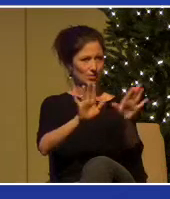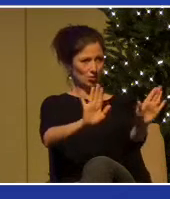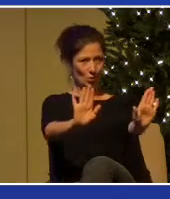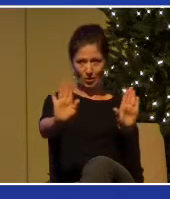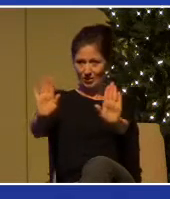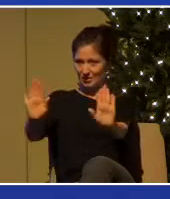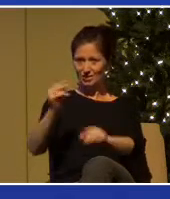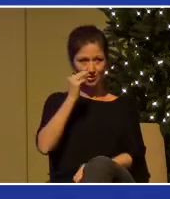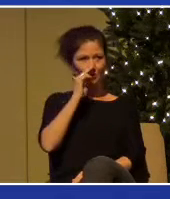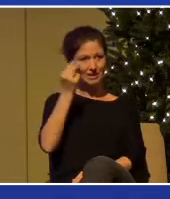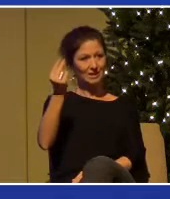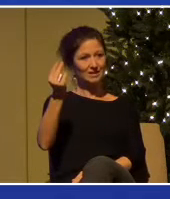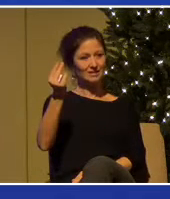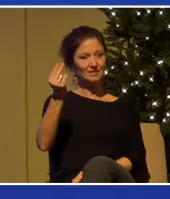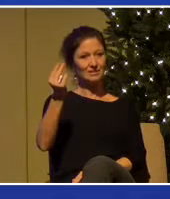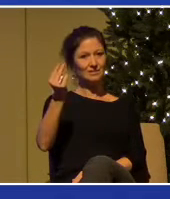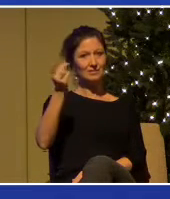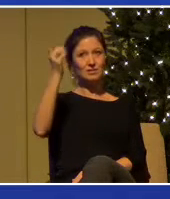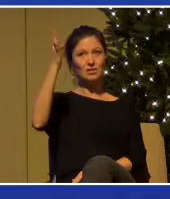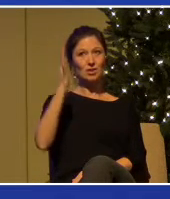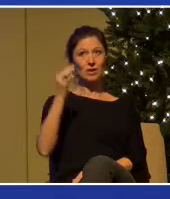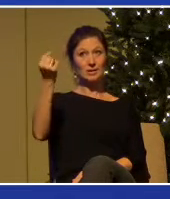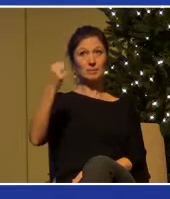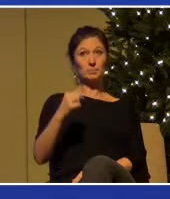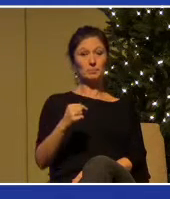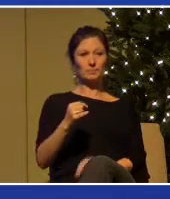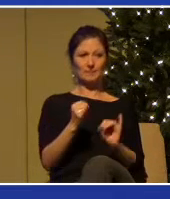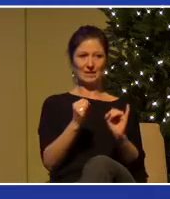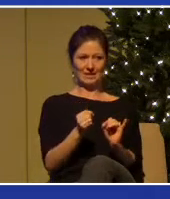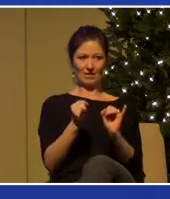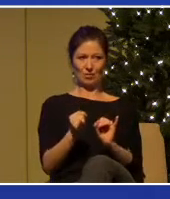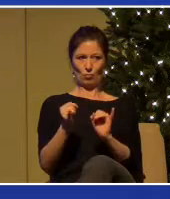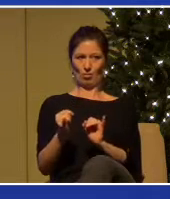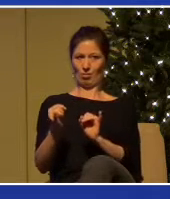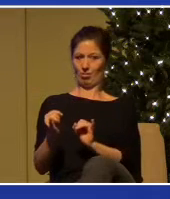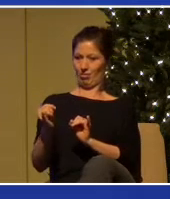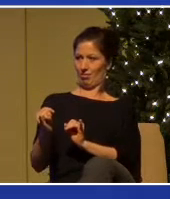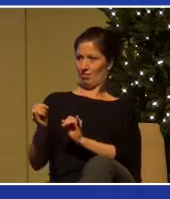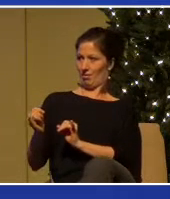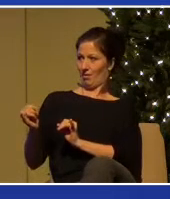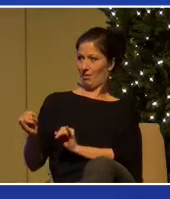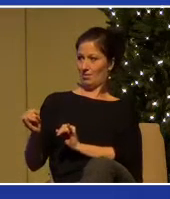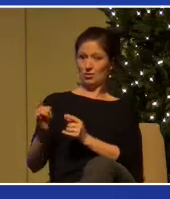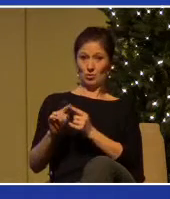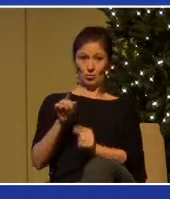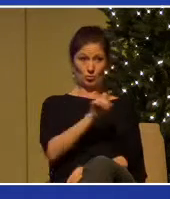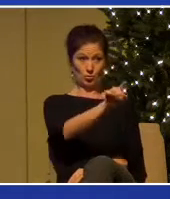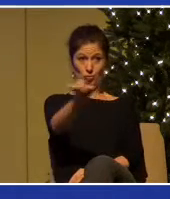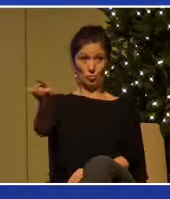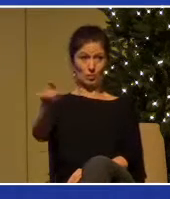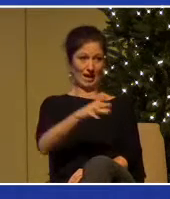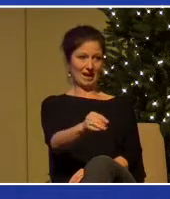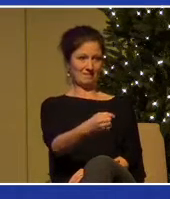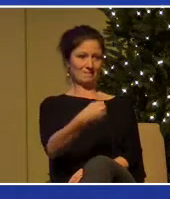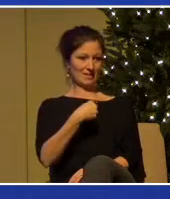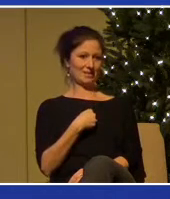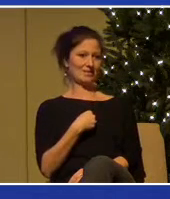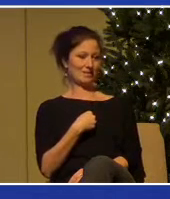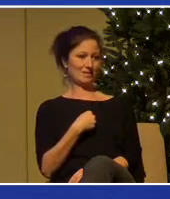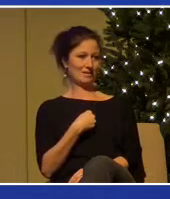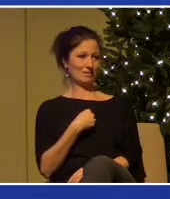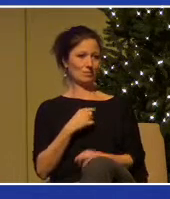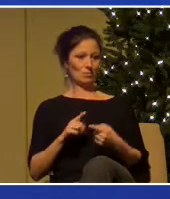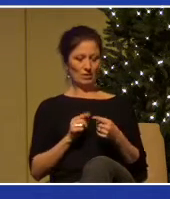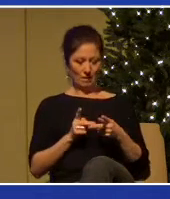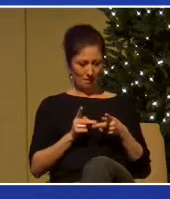Because the God who comes to individuals. He comes to you and me in the places where we